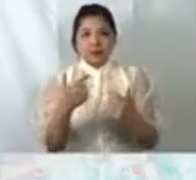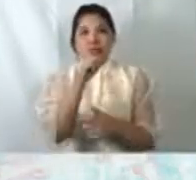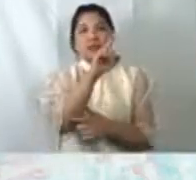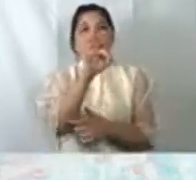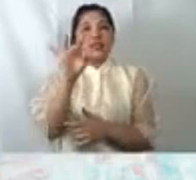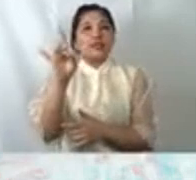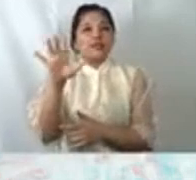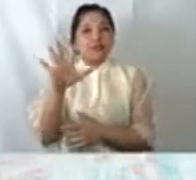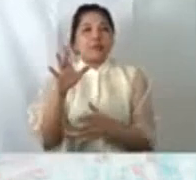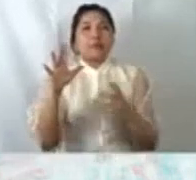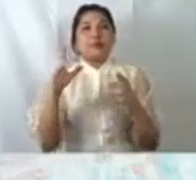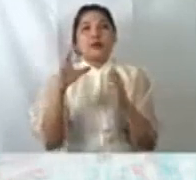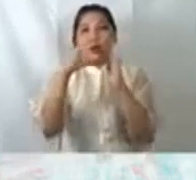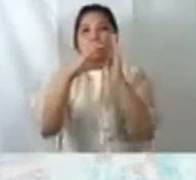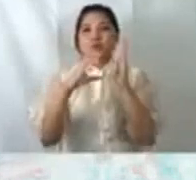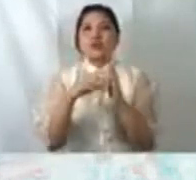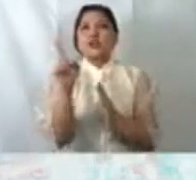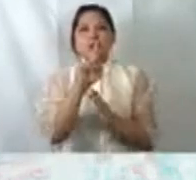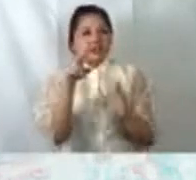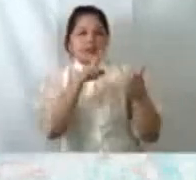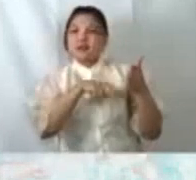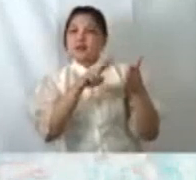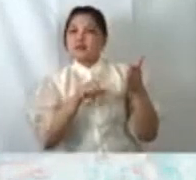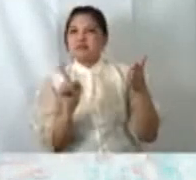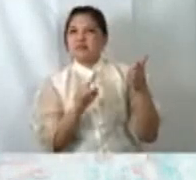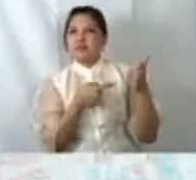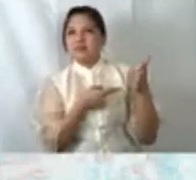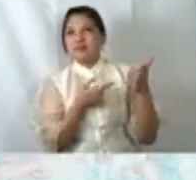Oh? Ano po yung nabasa natin, mga kaibigan?